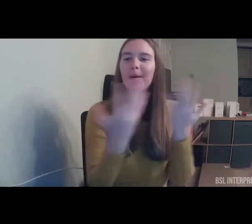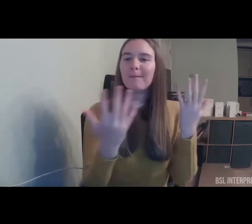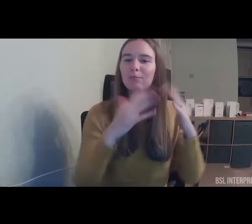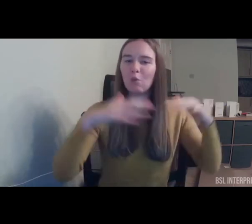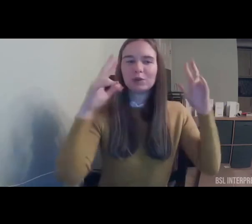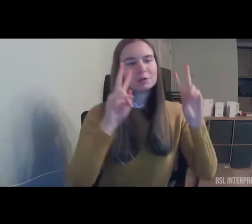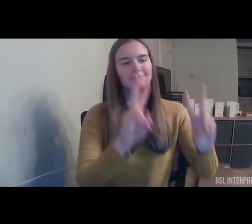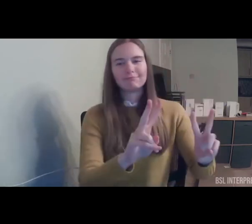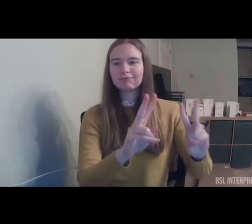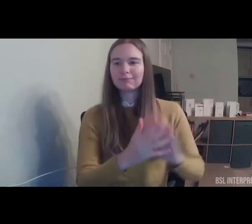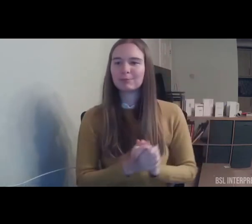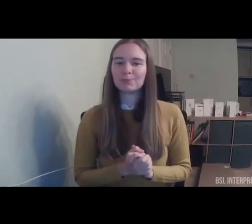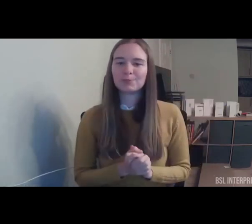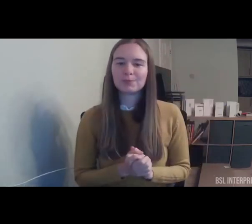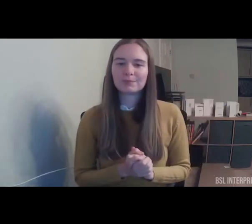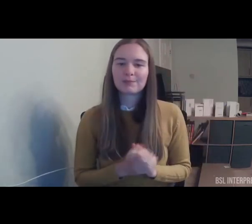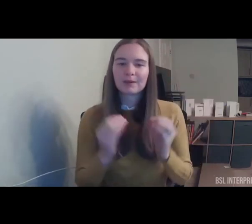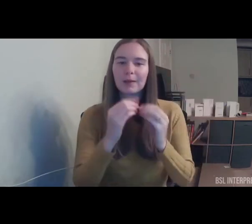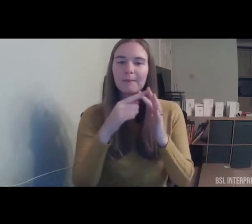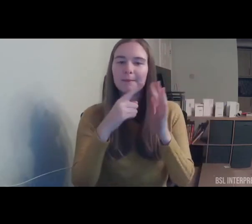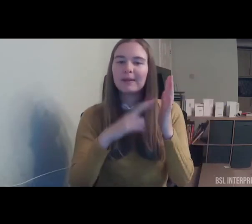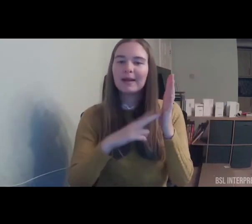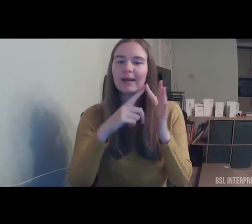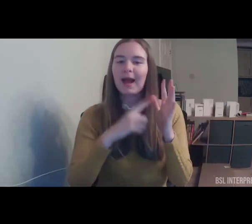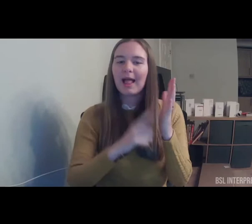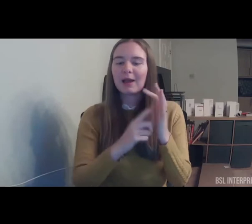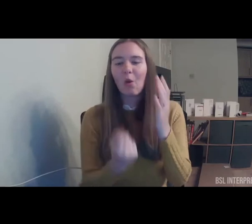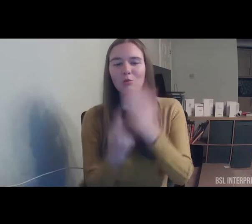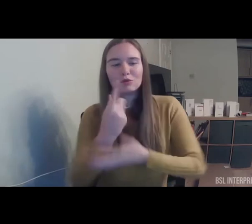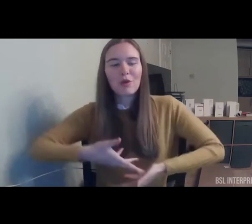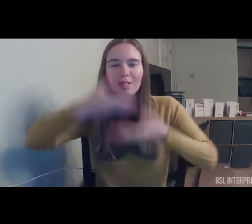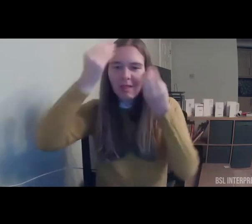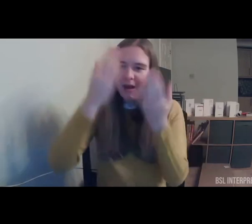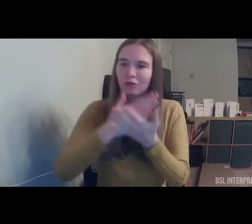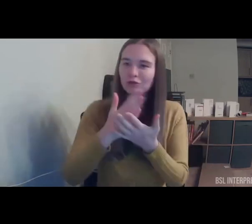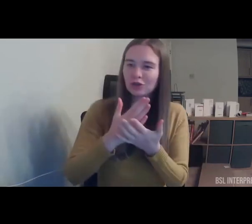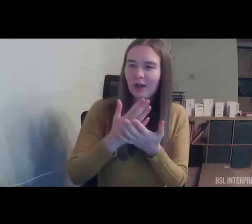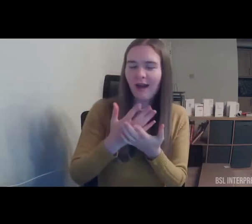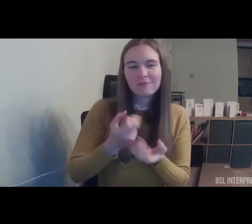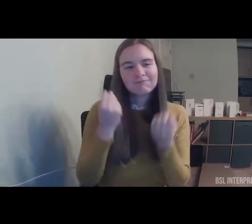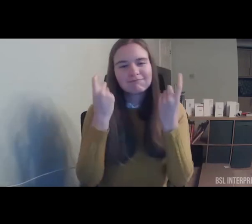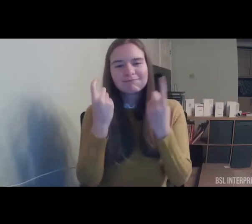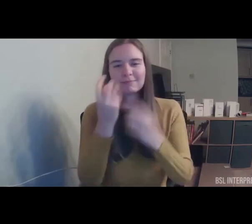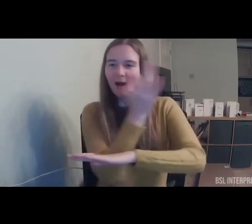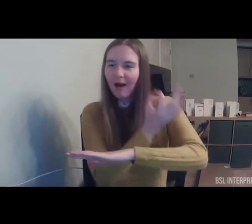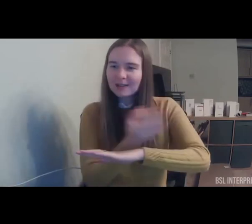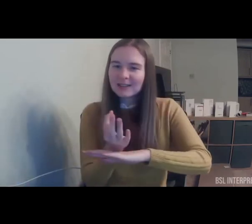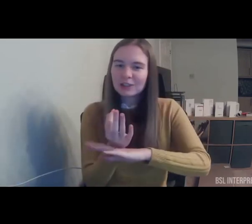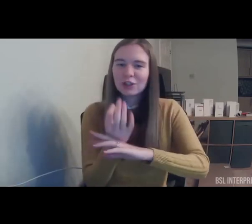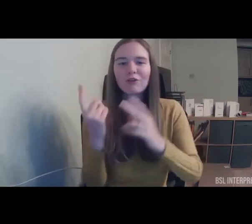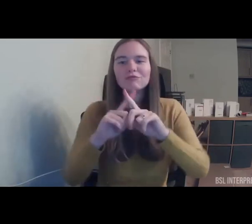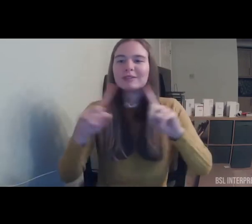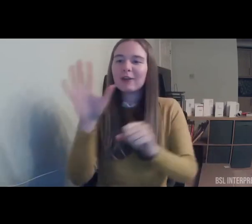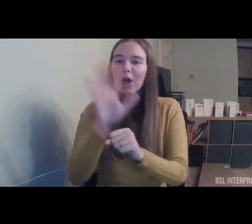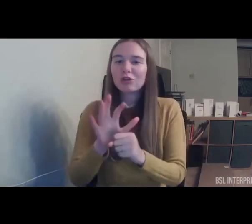The Biennale generally is an opportunity to learn and to share and to gain insights into the architectures of countries you may never have